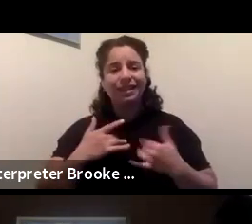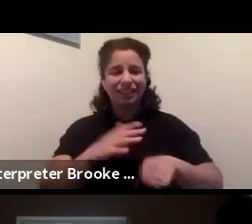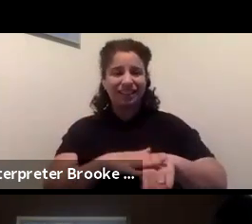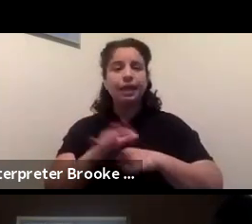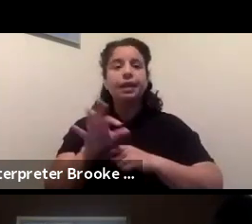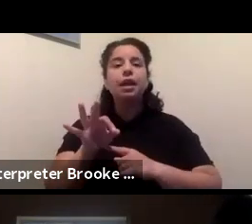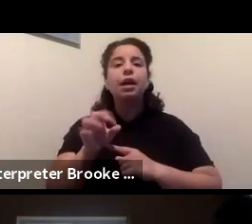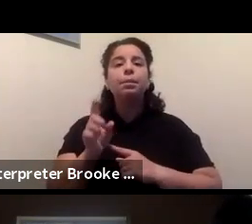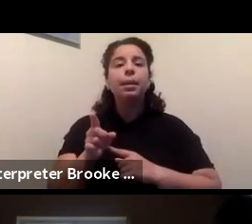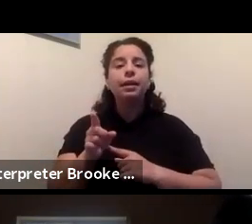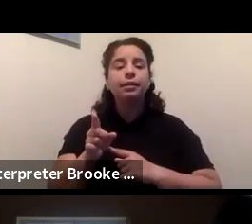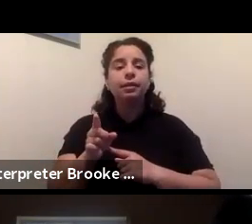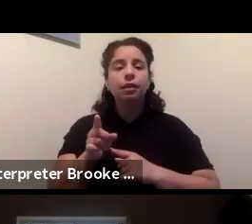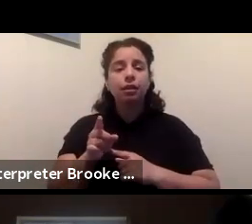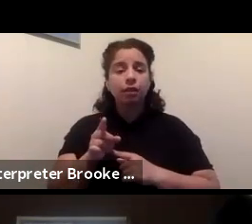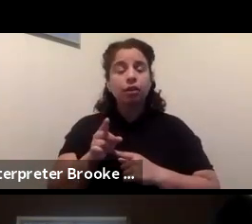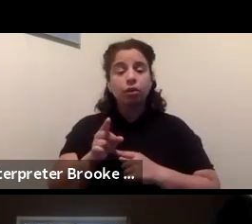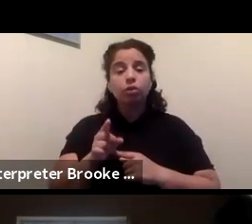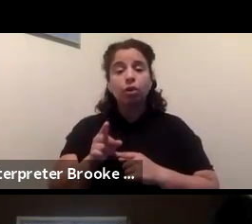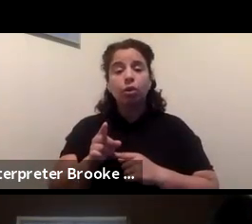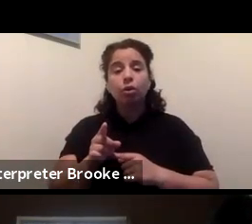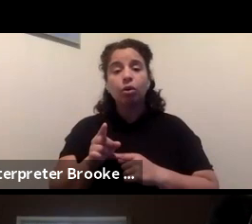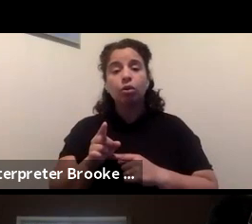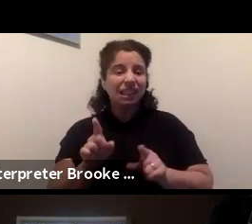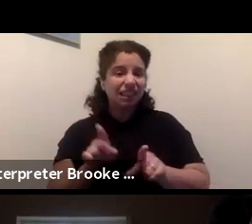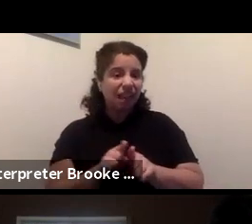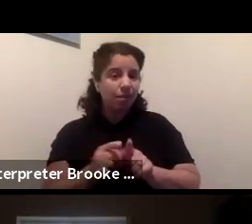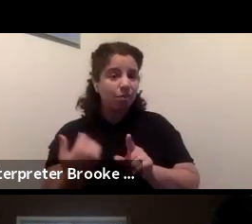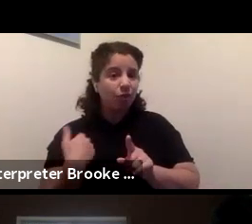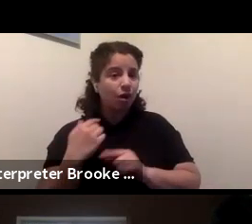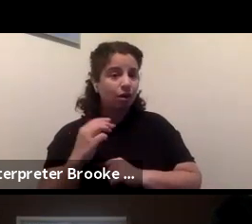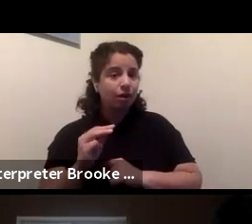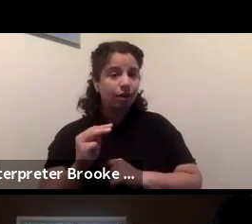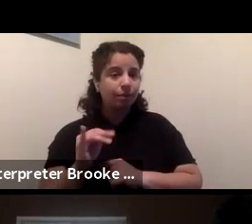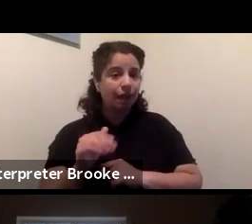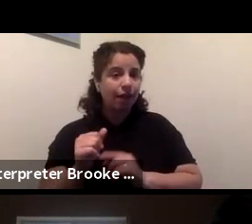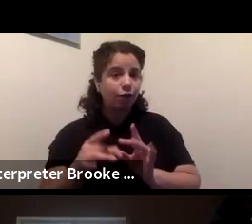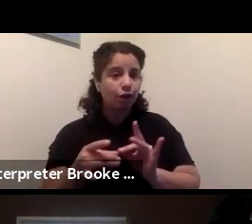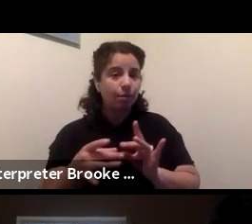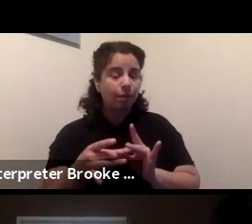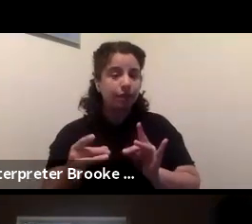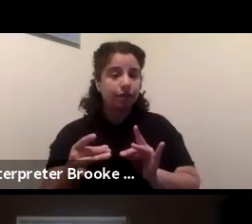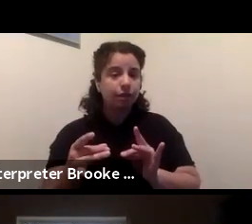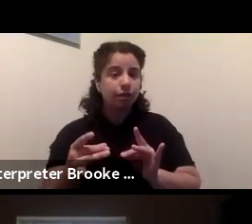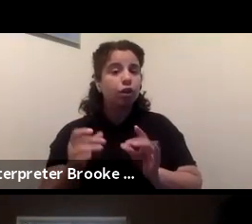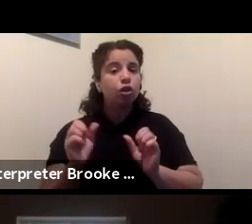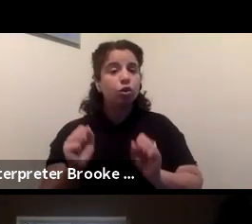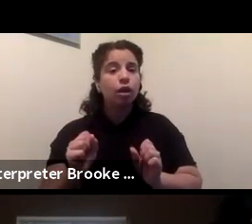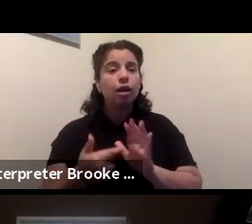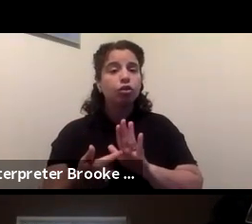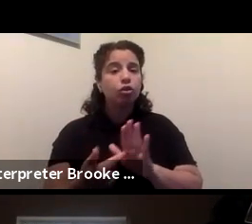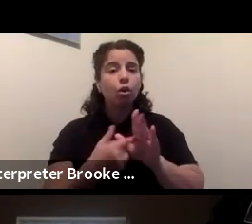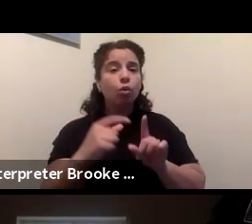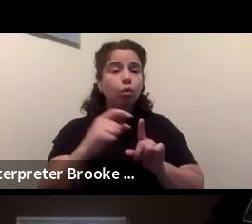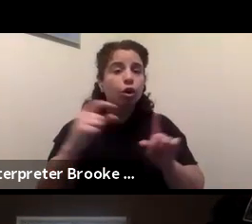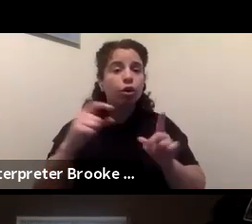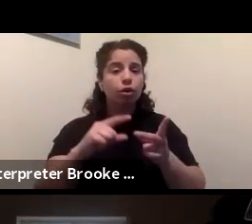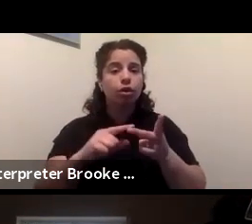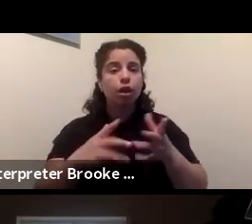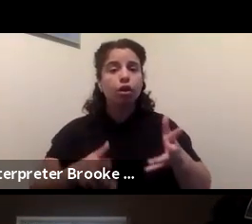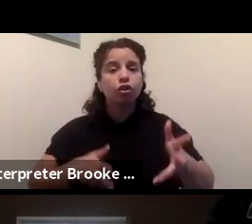Lindsay, following with what Mia said, you also proposed that if we wanted to just do a movement or gesture or sound instead